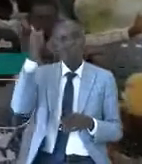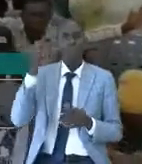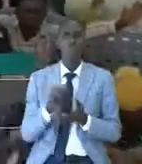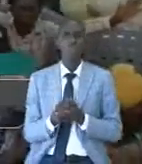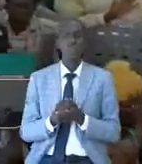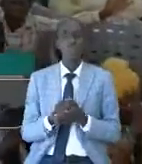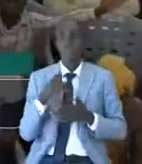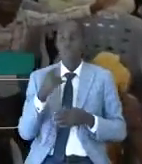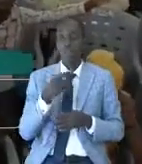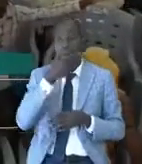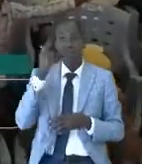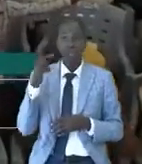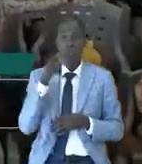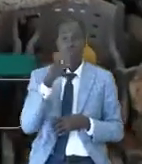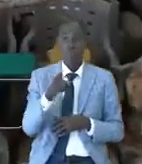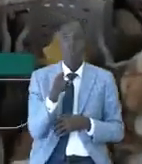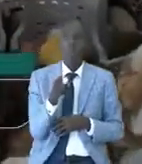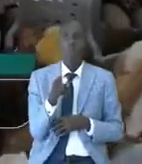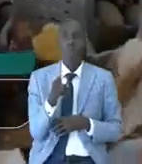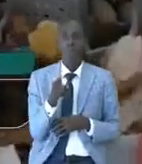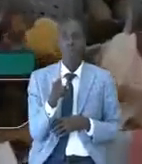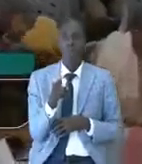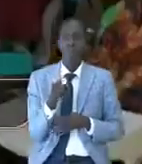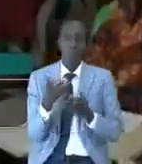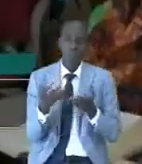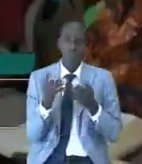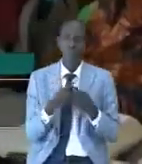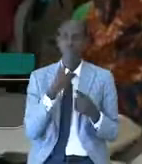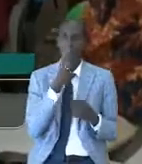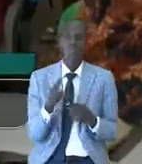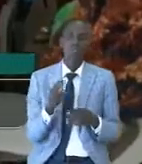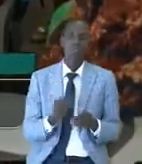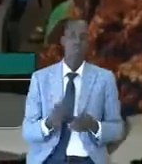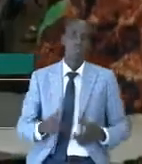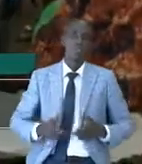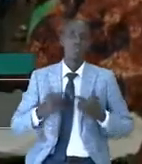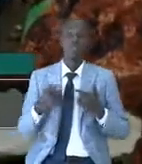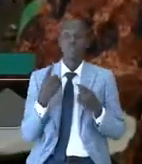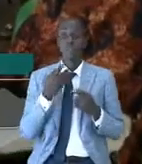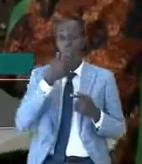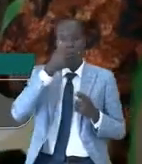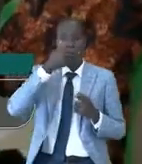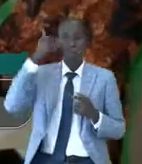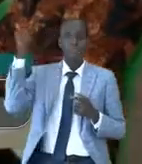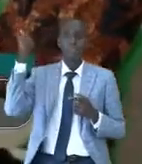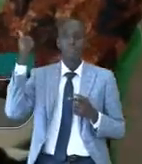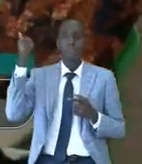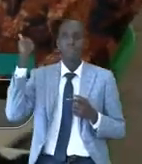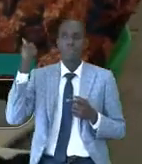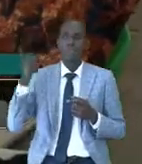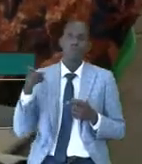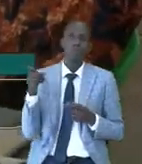The best your village has ever produced. The best your